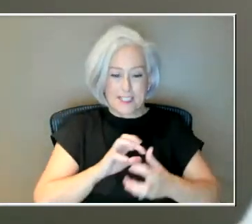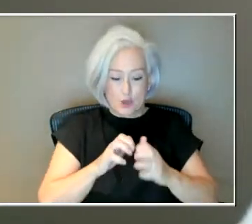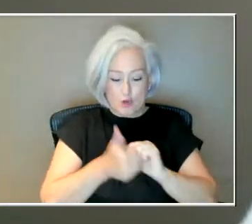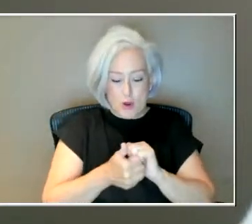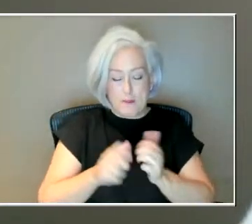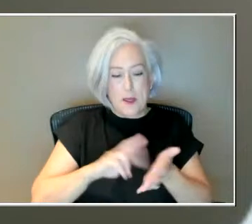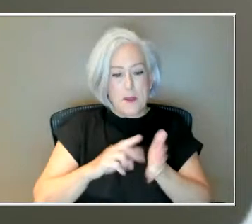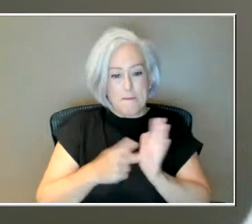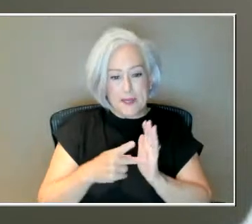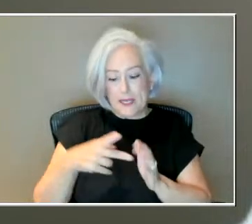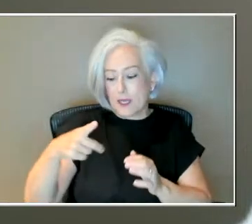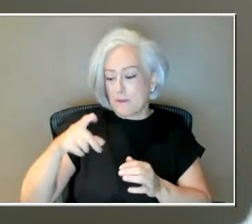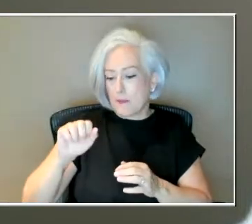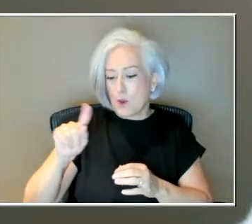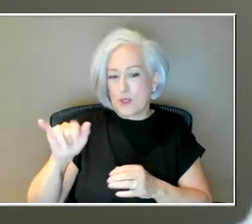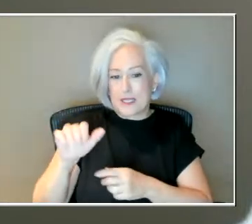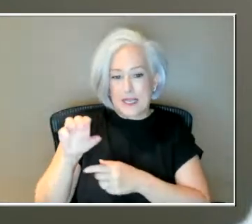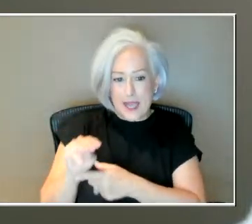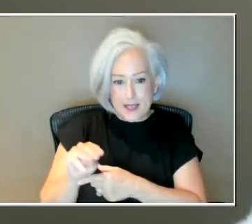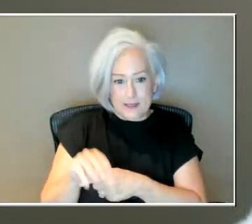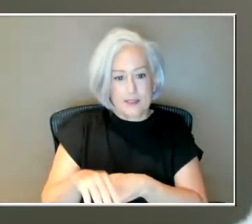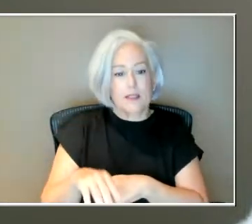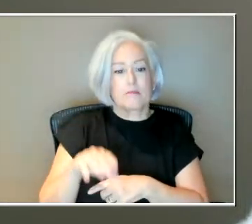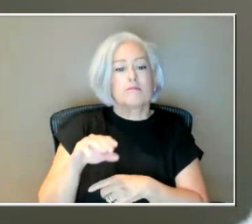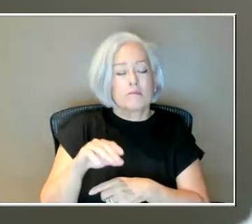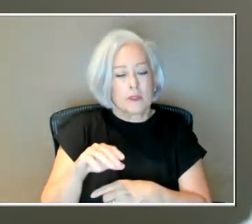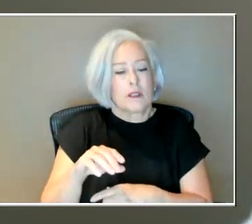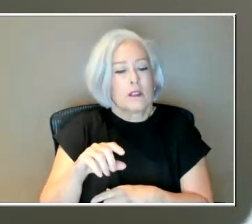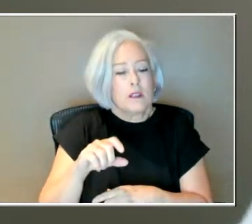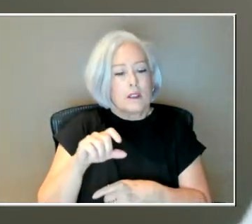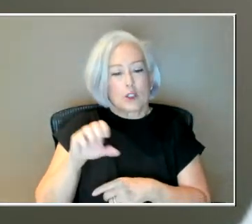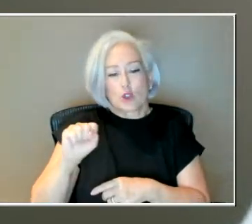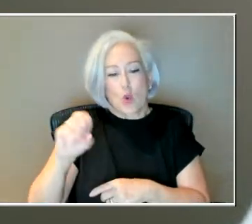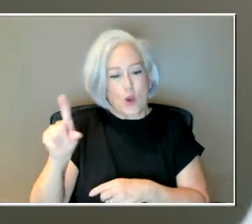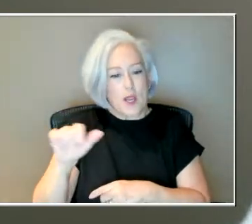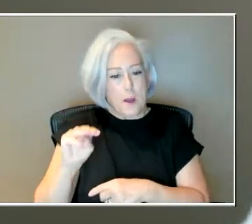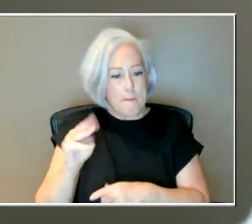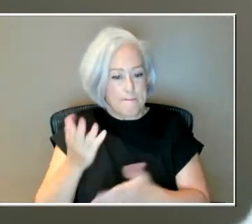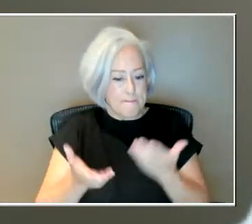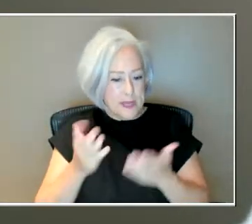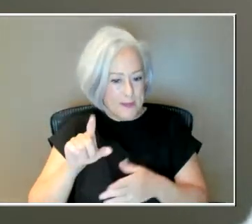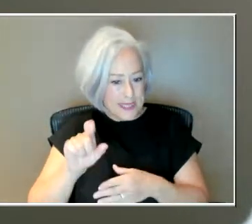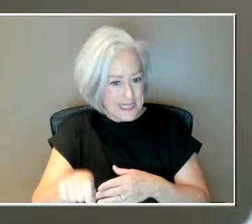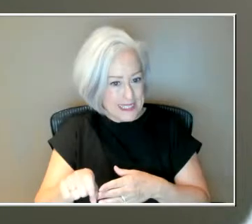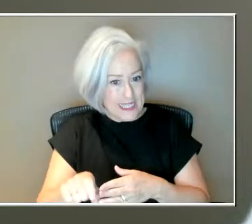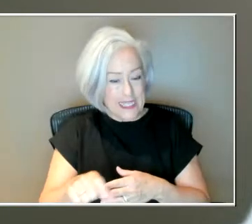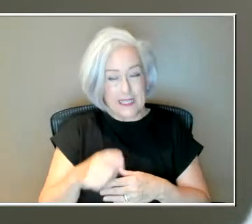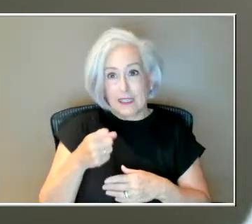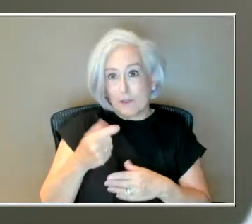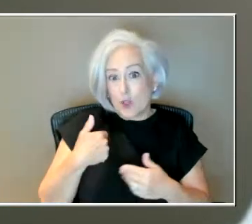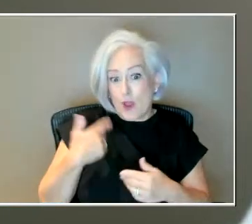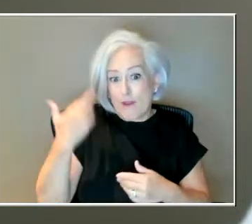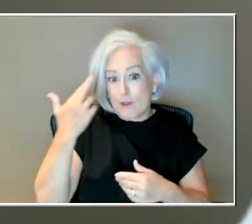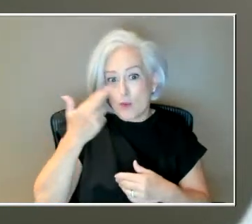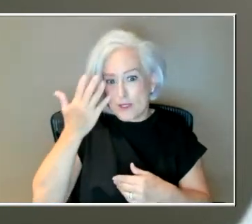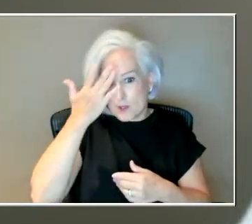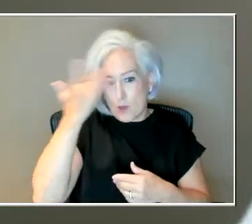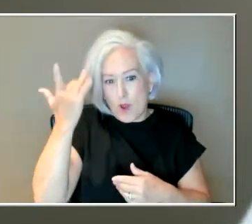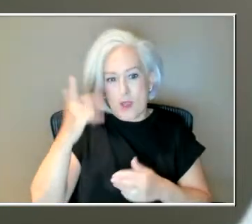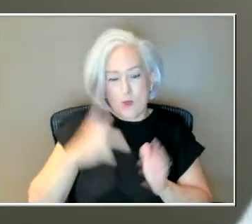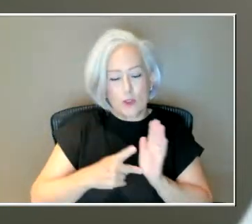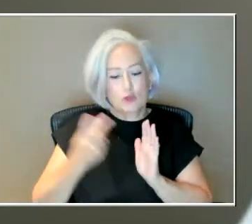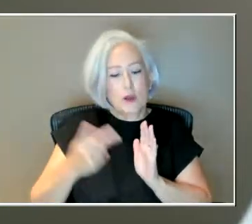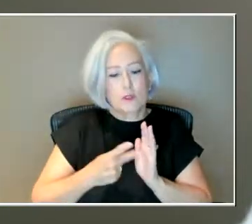there, especially if you are having cramping. Though electrolyte drinks are great. If you've got some reason why you want to double check on that, for example, if you